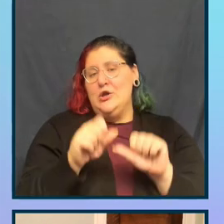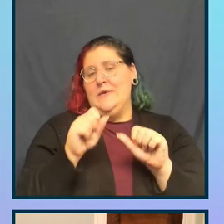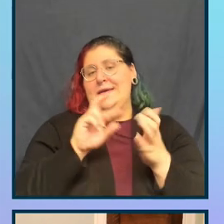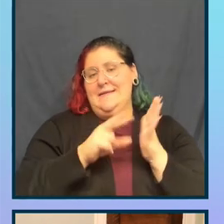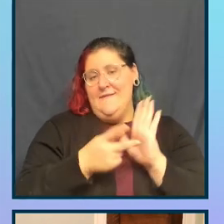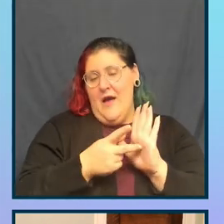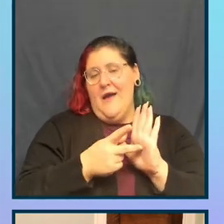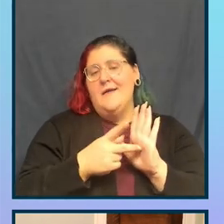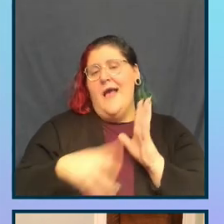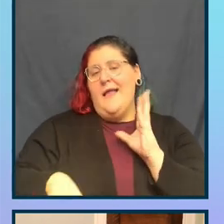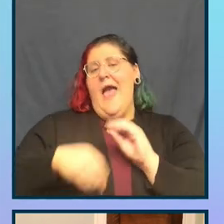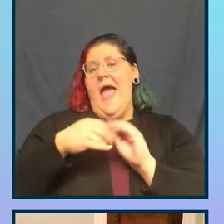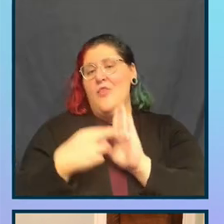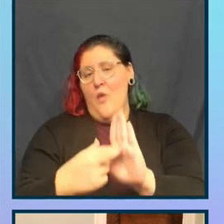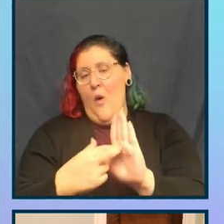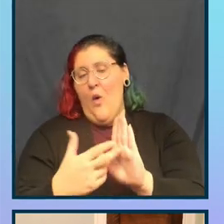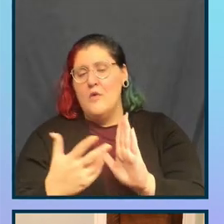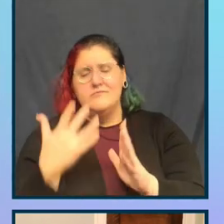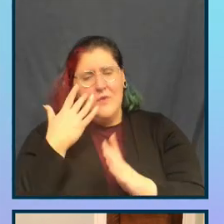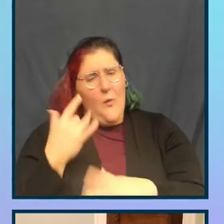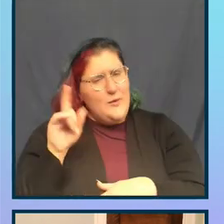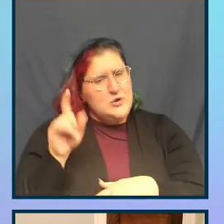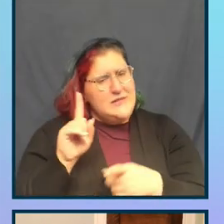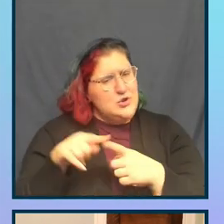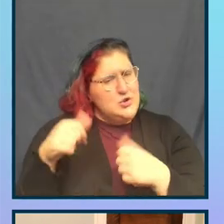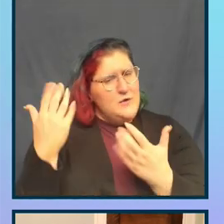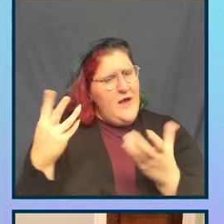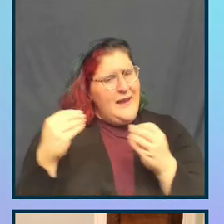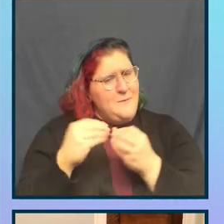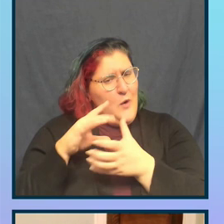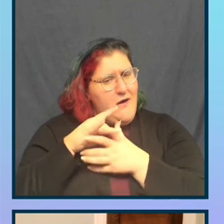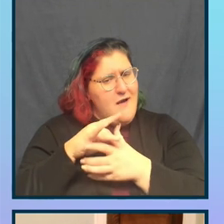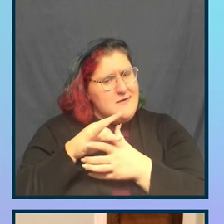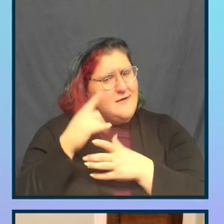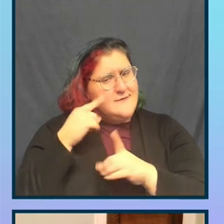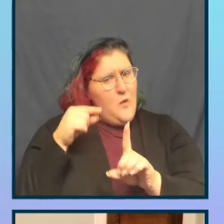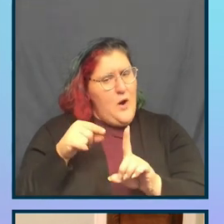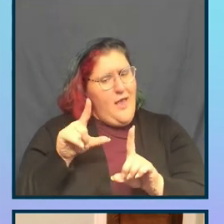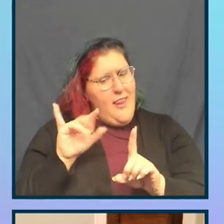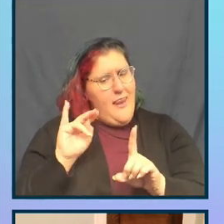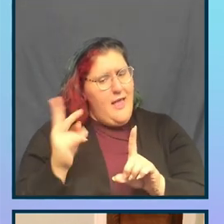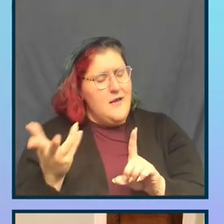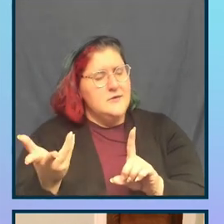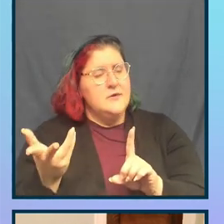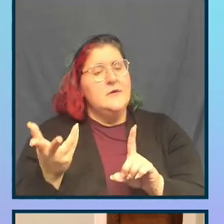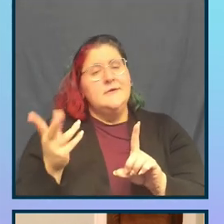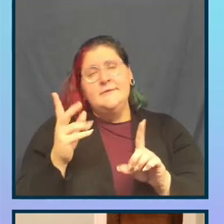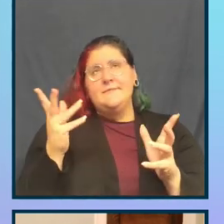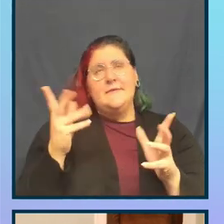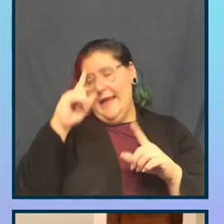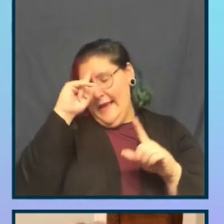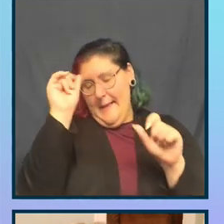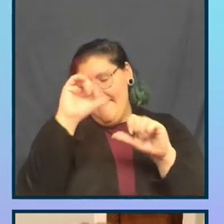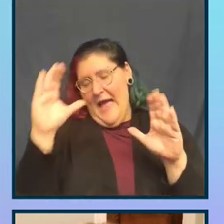link. So why would you need to provide more context for this link? Well, let's pretend that this is on a web page. And for